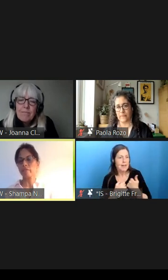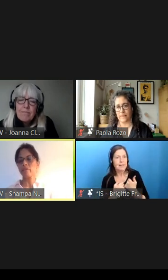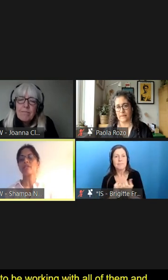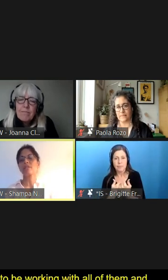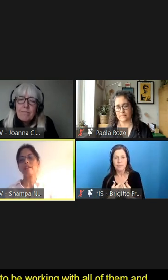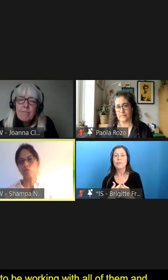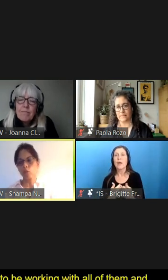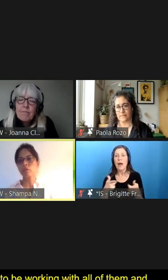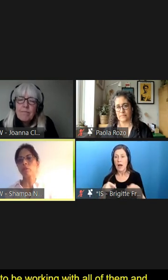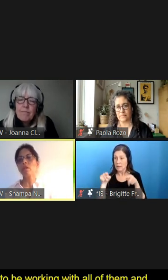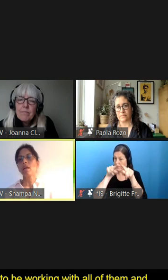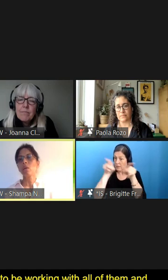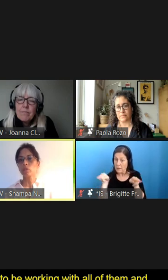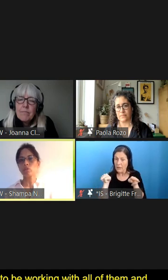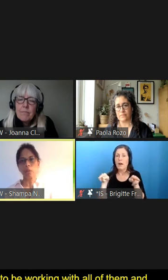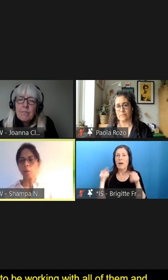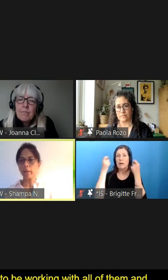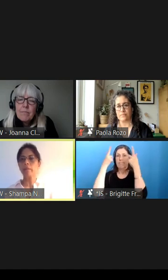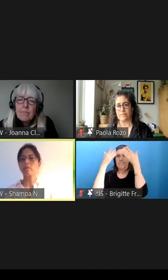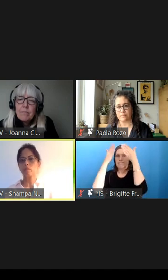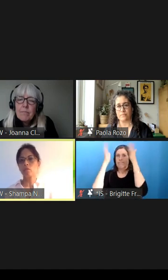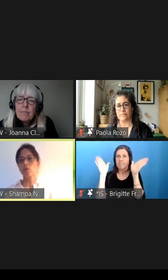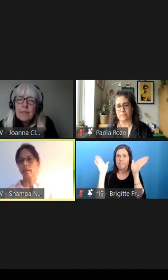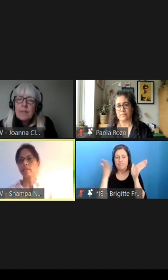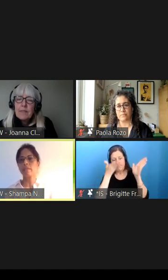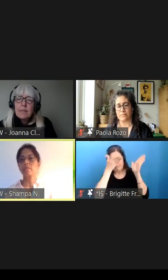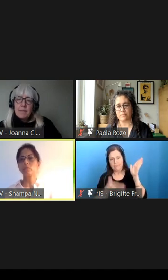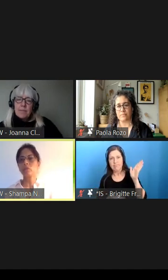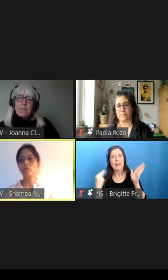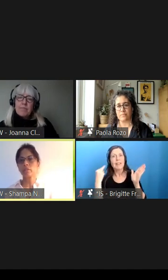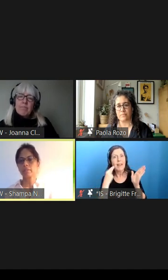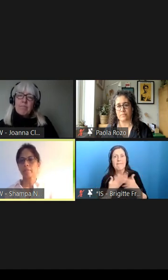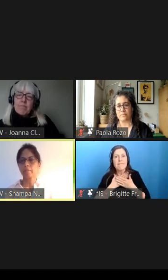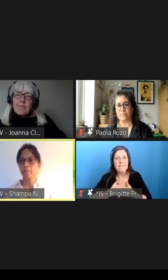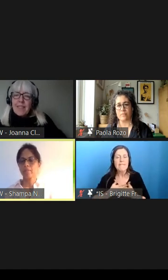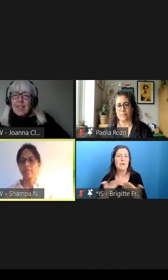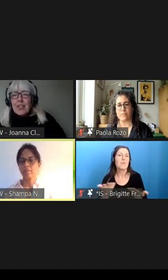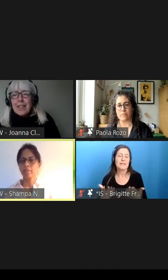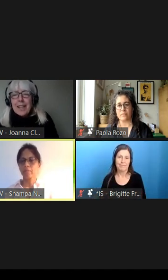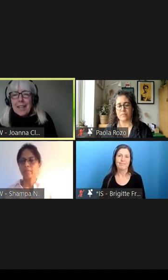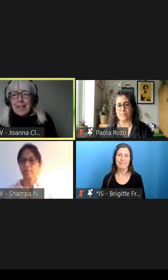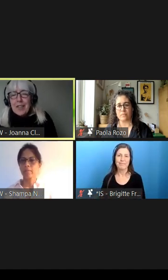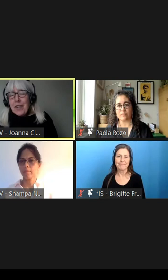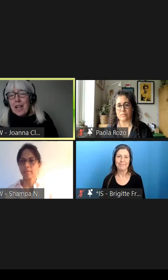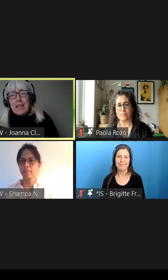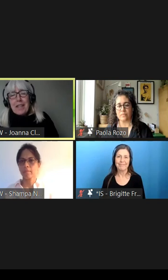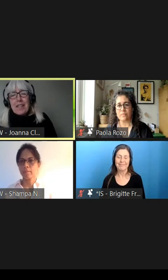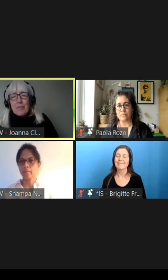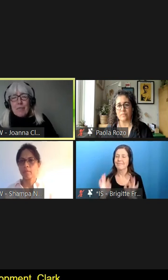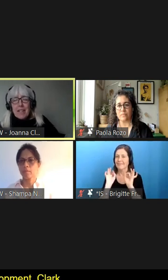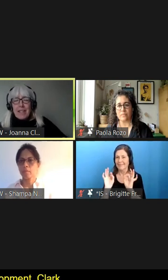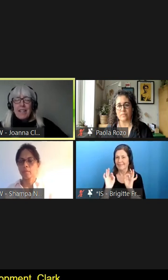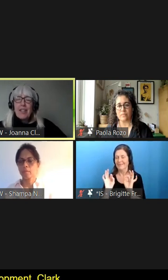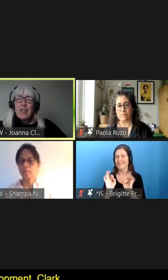about deafness and deaf children and what is required for their development. Okay, that's great. I mean, there's